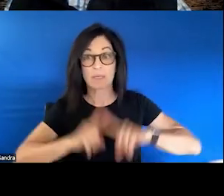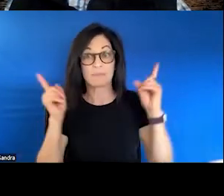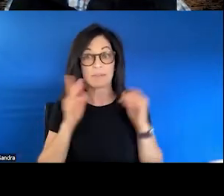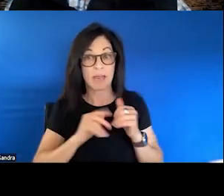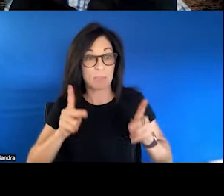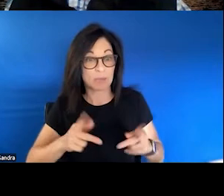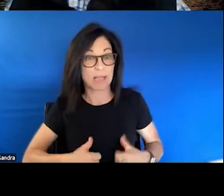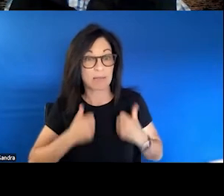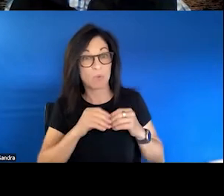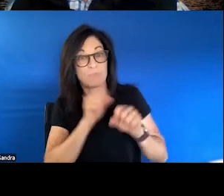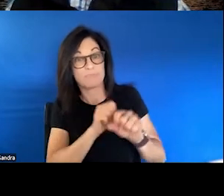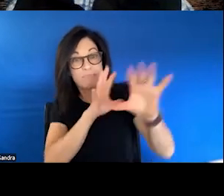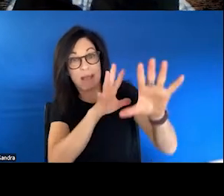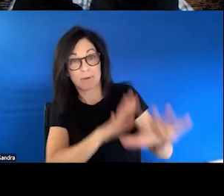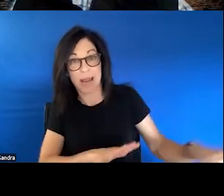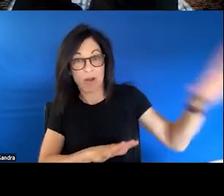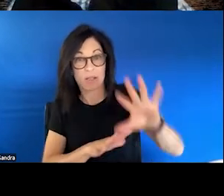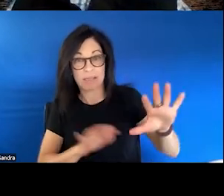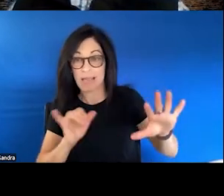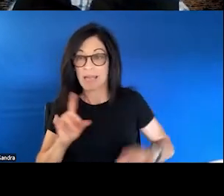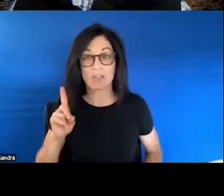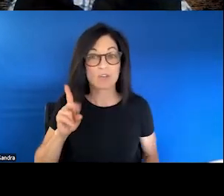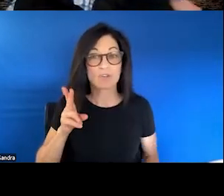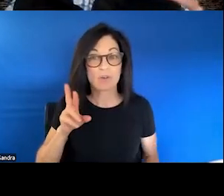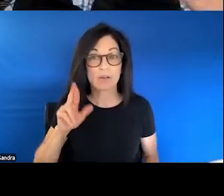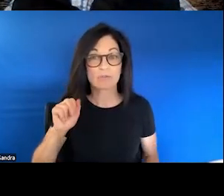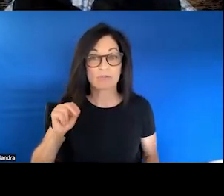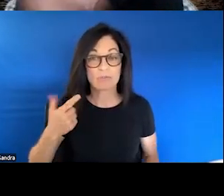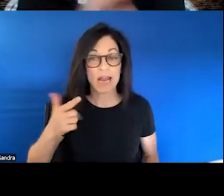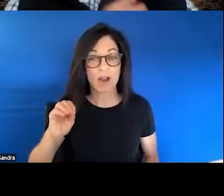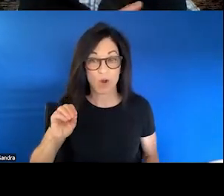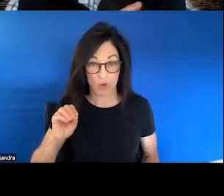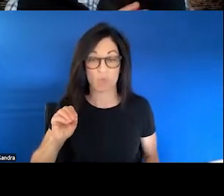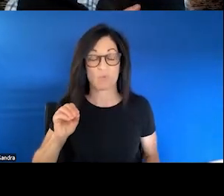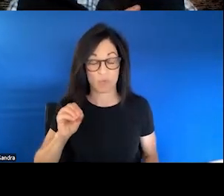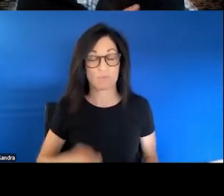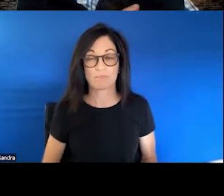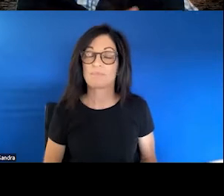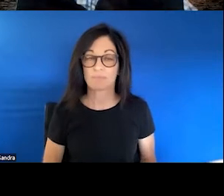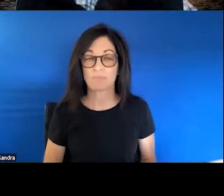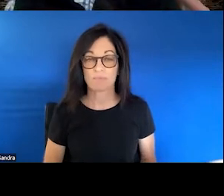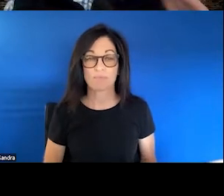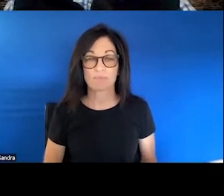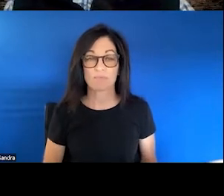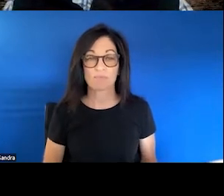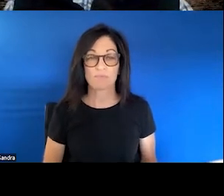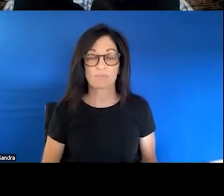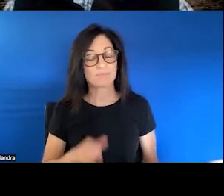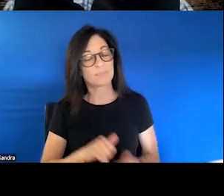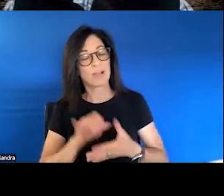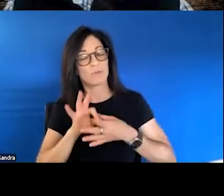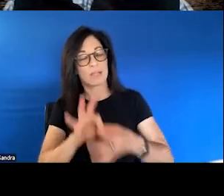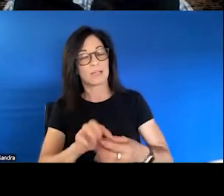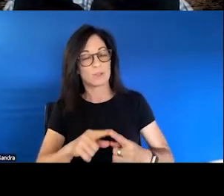a more rural mountain town such as Durango. And so this connects back to what I was talking about with meeting the